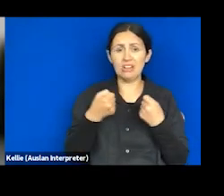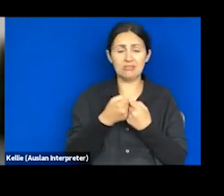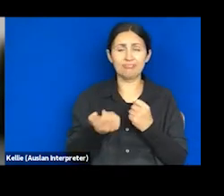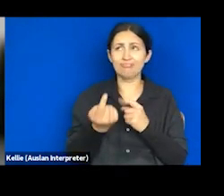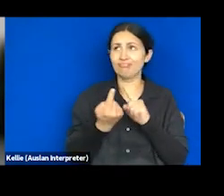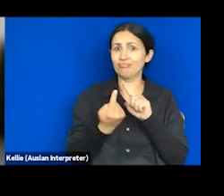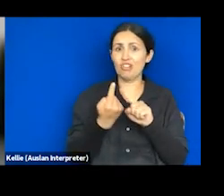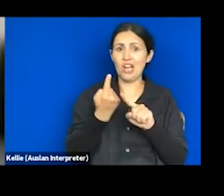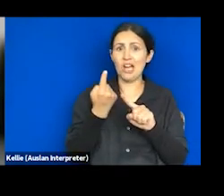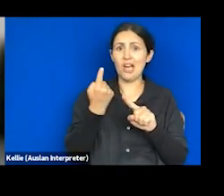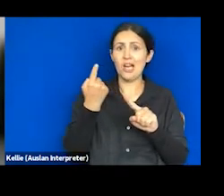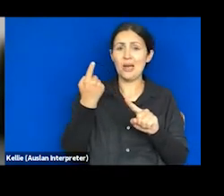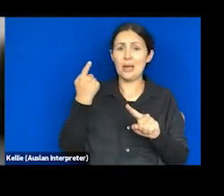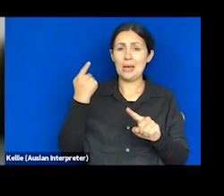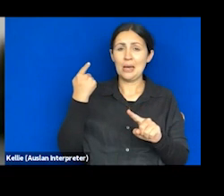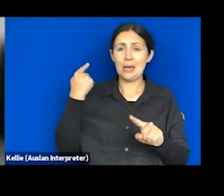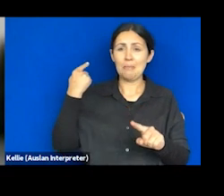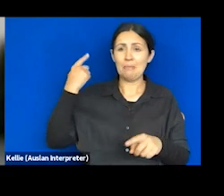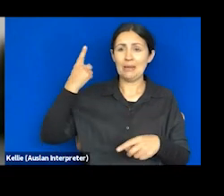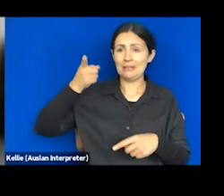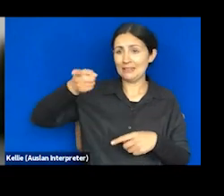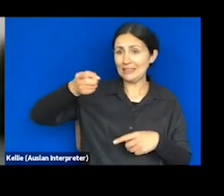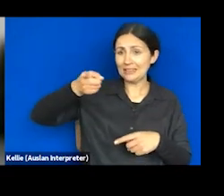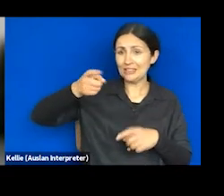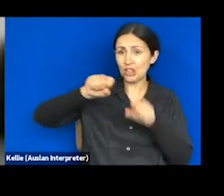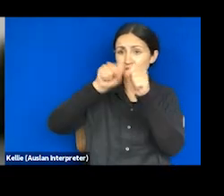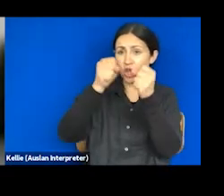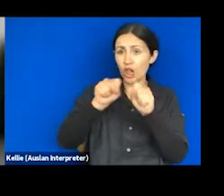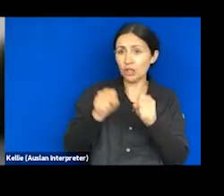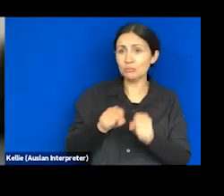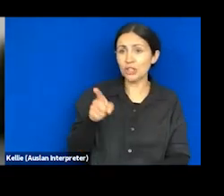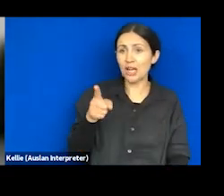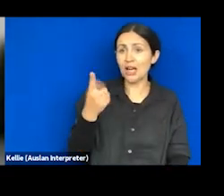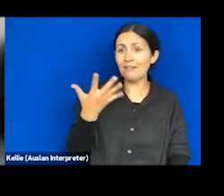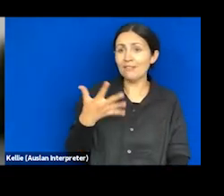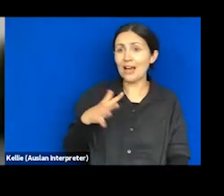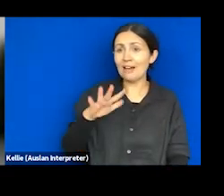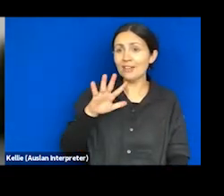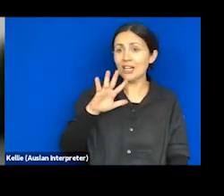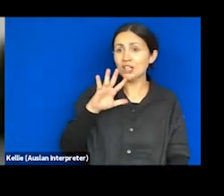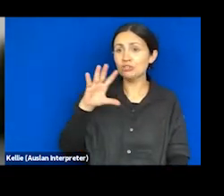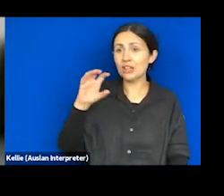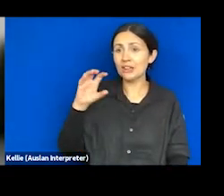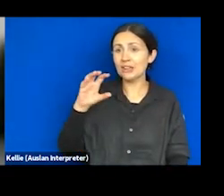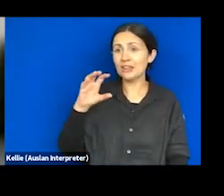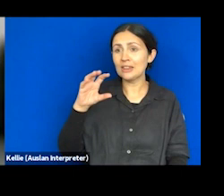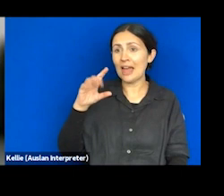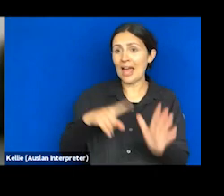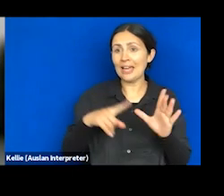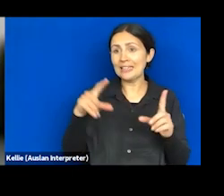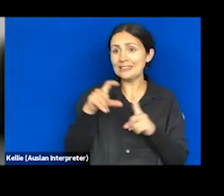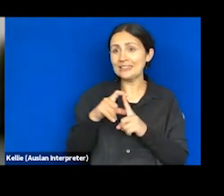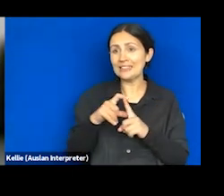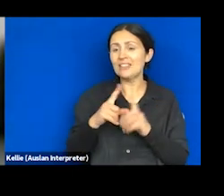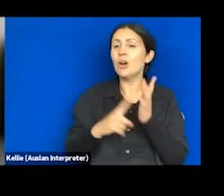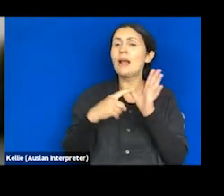to these ancient stone sculptures there, 500,000 BC. I believe that was from Latin